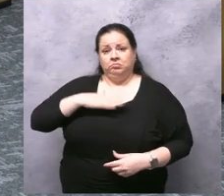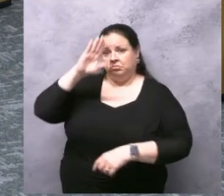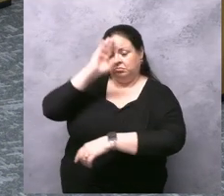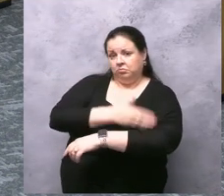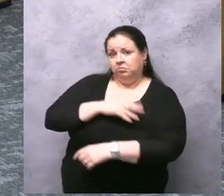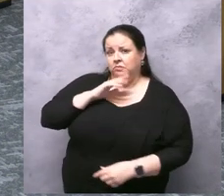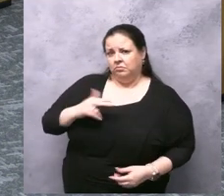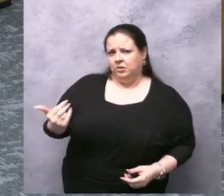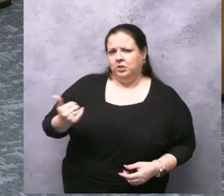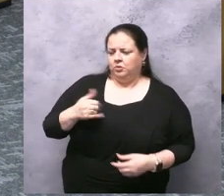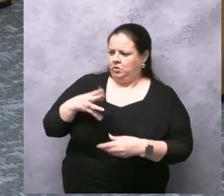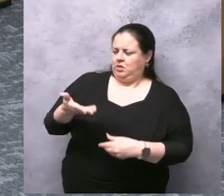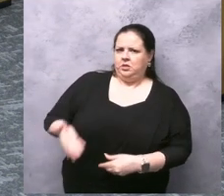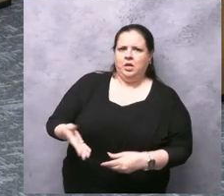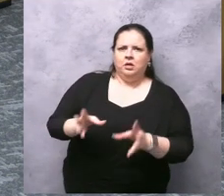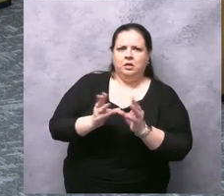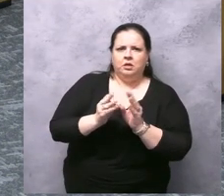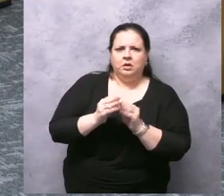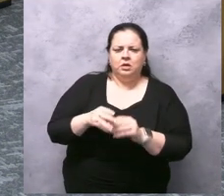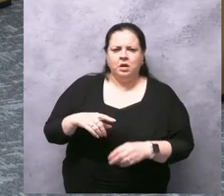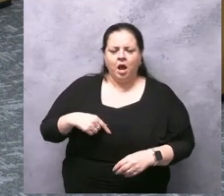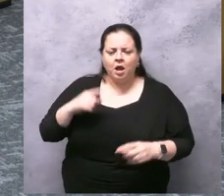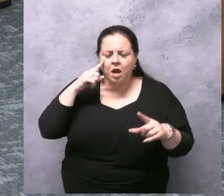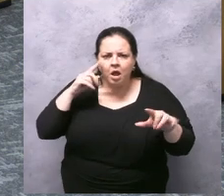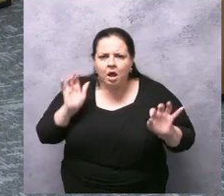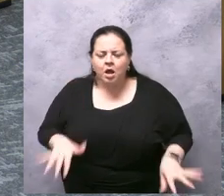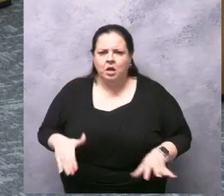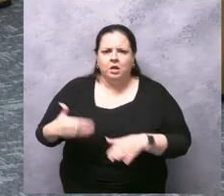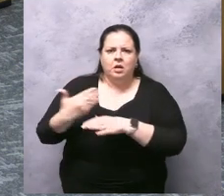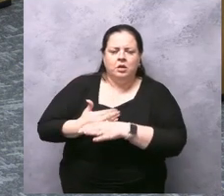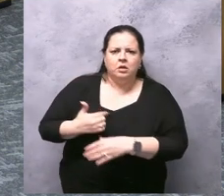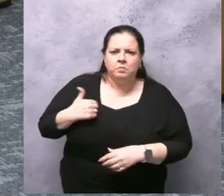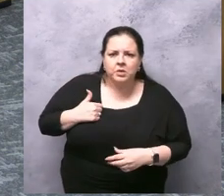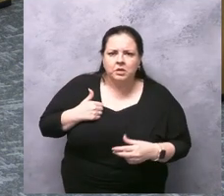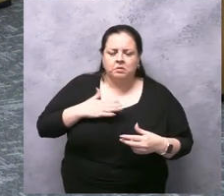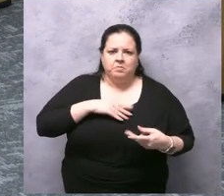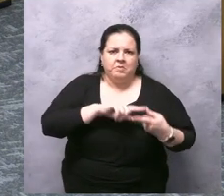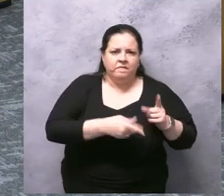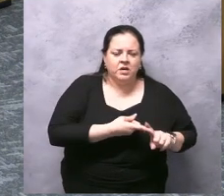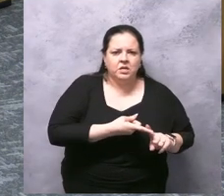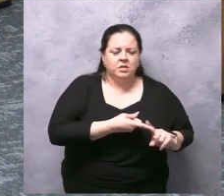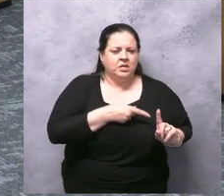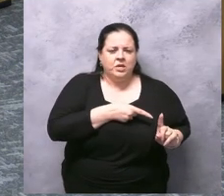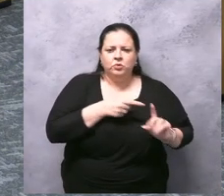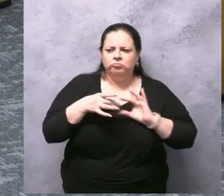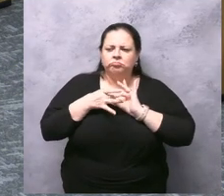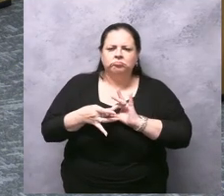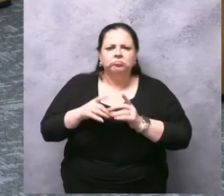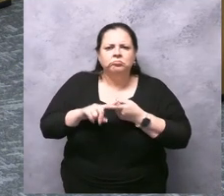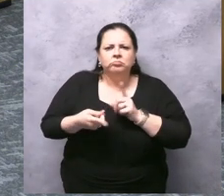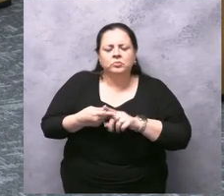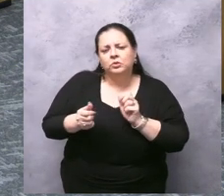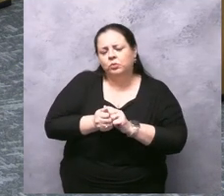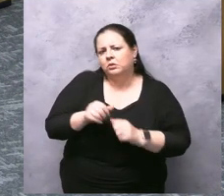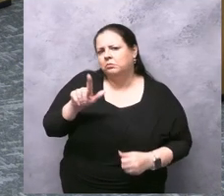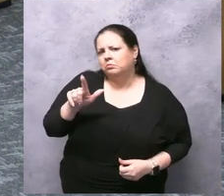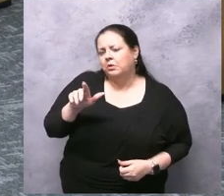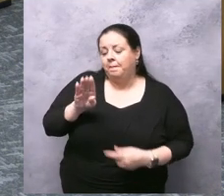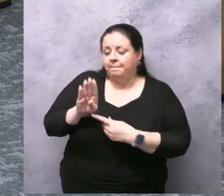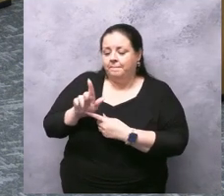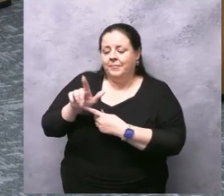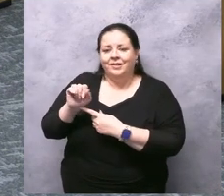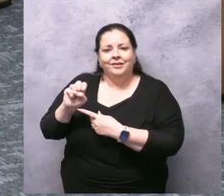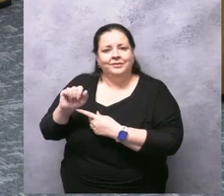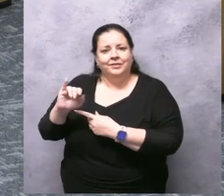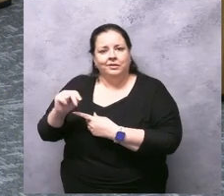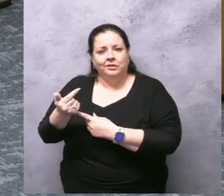meeting. I was shocked to learn the man harassing me and my friends appears to have a close personal relationship with Trustee Blazingame, and